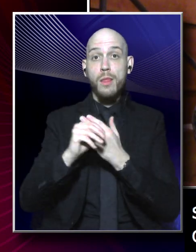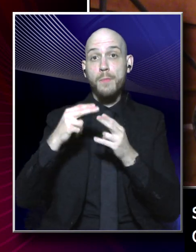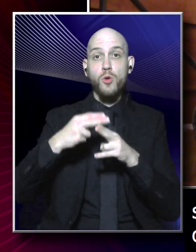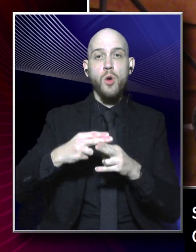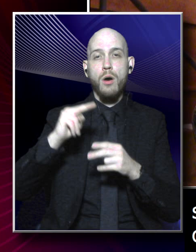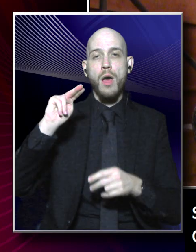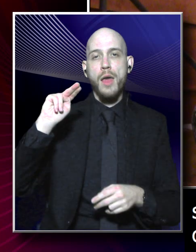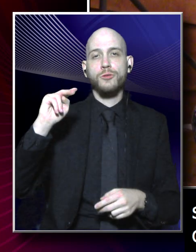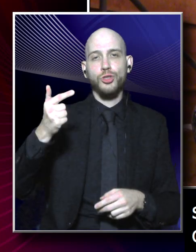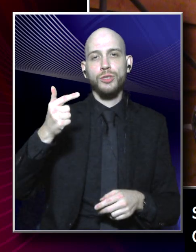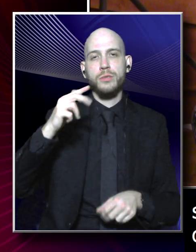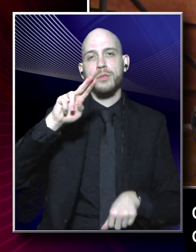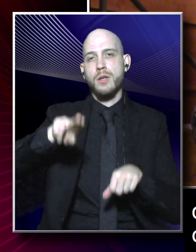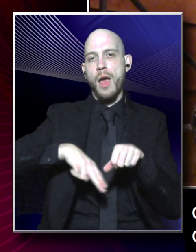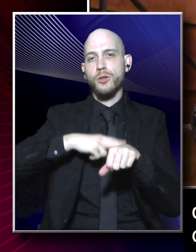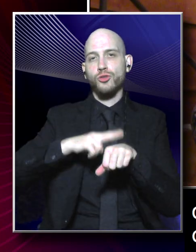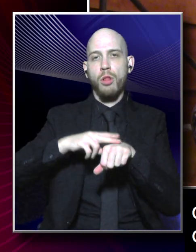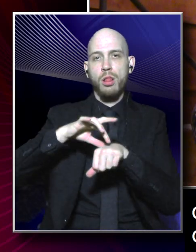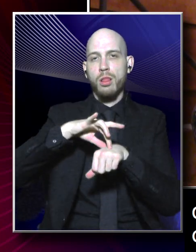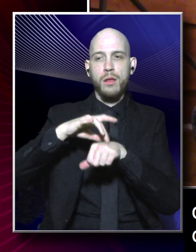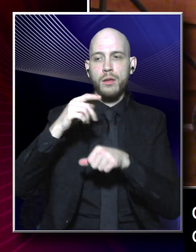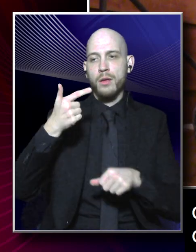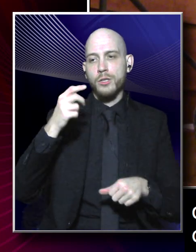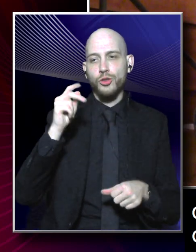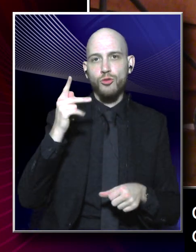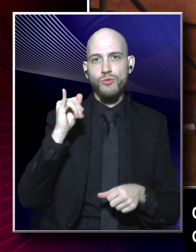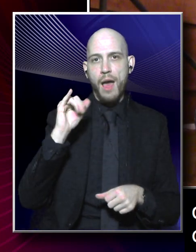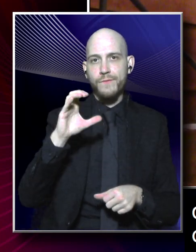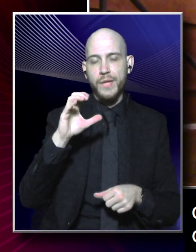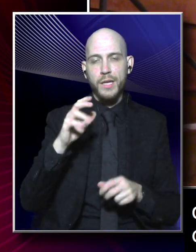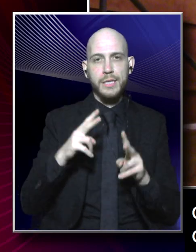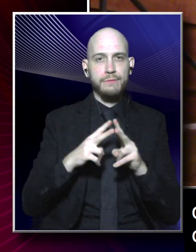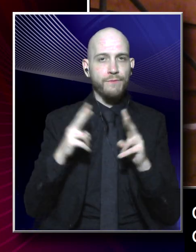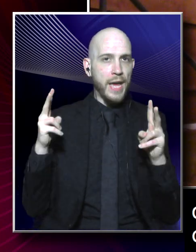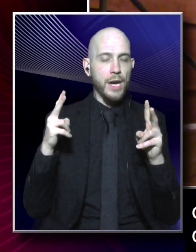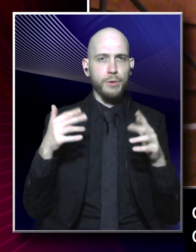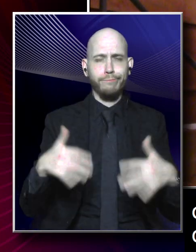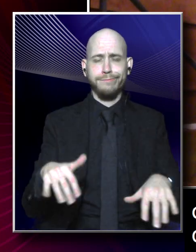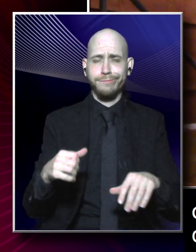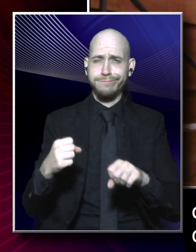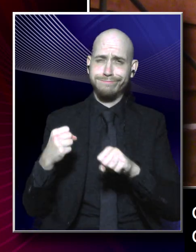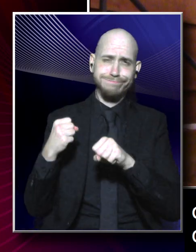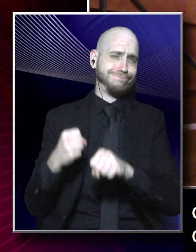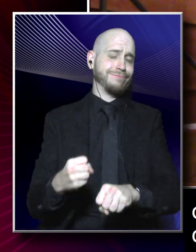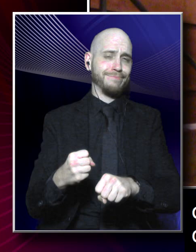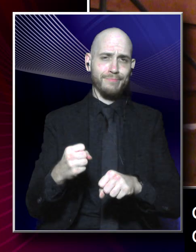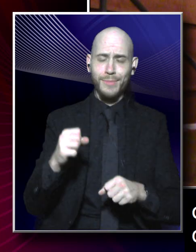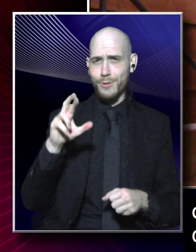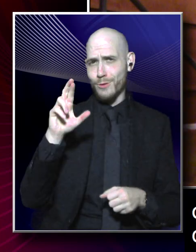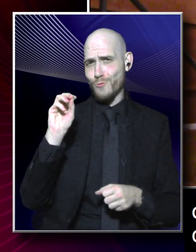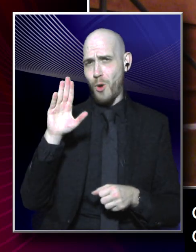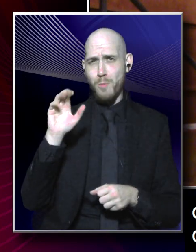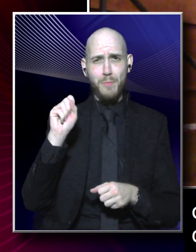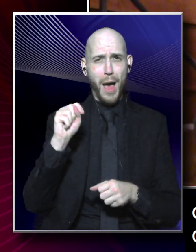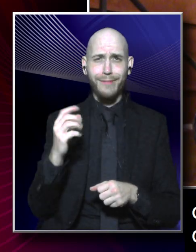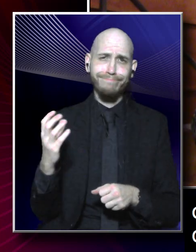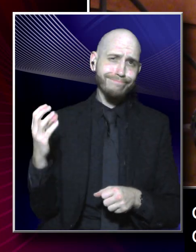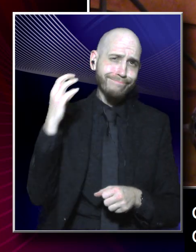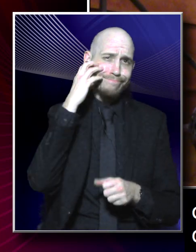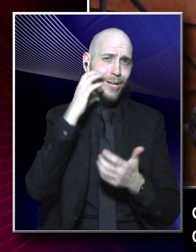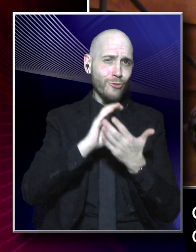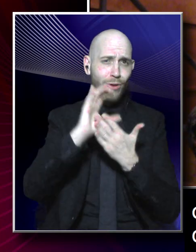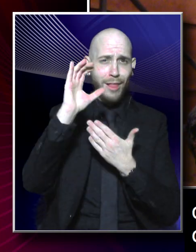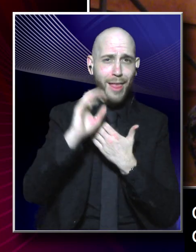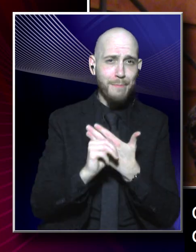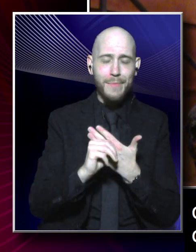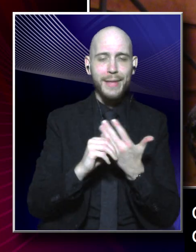I'm trying to think of a behemoth of a curriculum. Robust. Yeah, we kind of call it the choose your own adventure, to where, well, if I do this, where's this going to go?